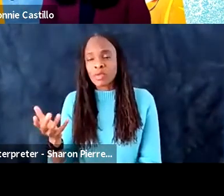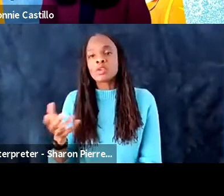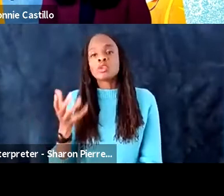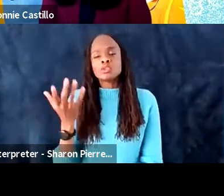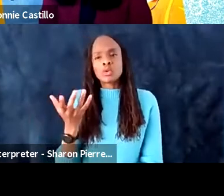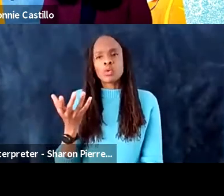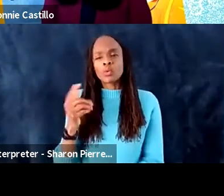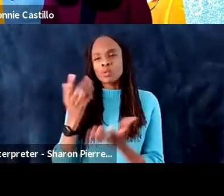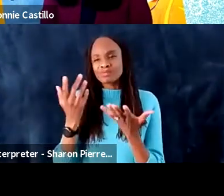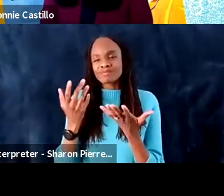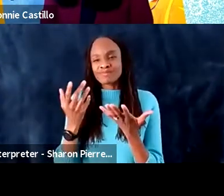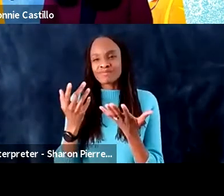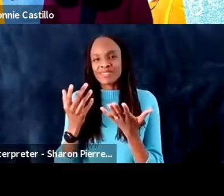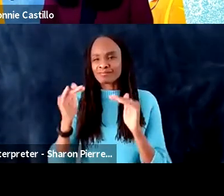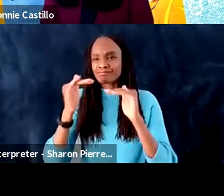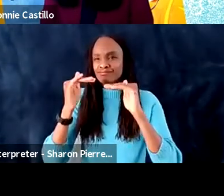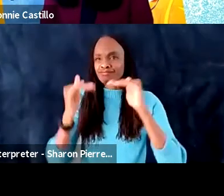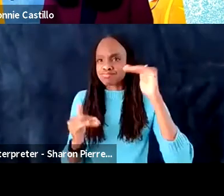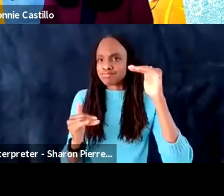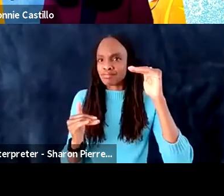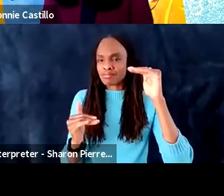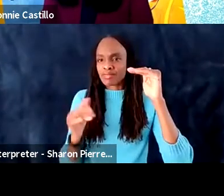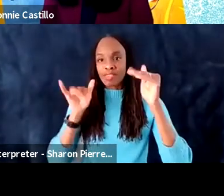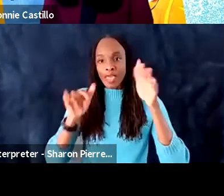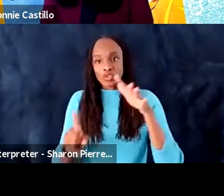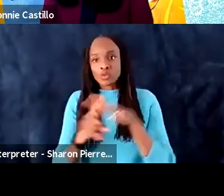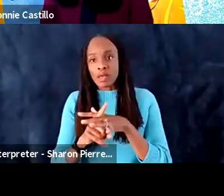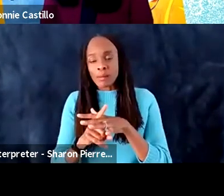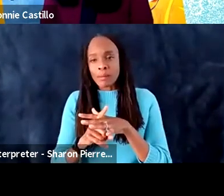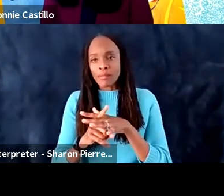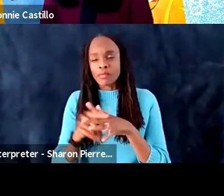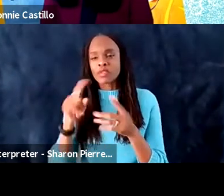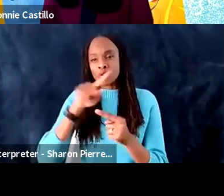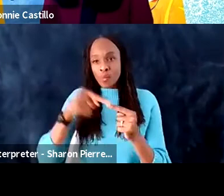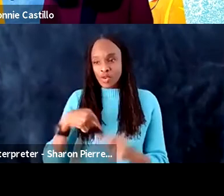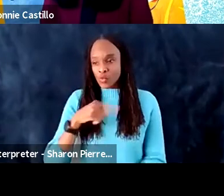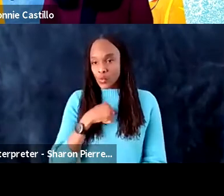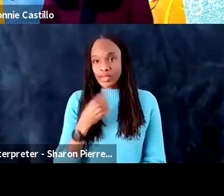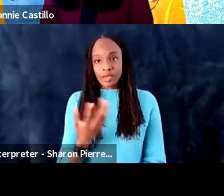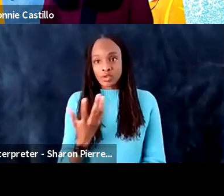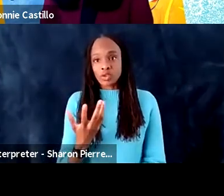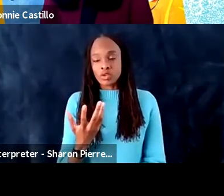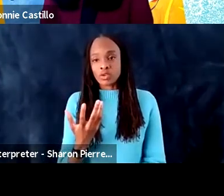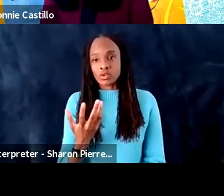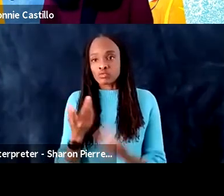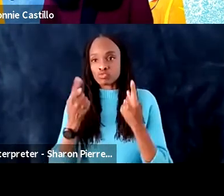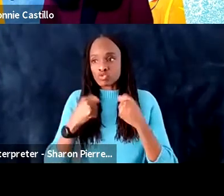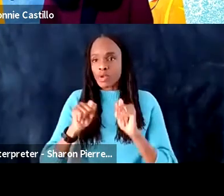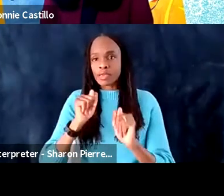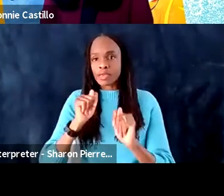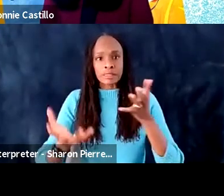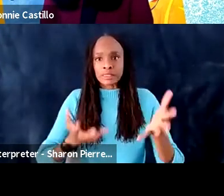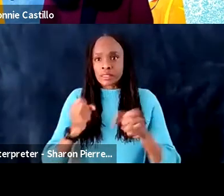So it is where inequity shows up when we are into having to deal with